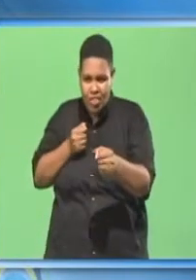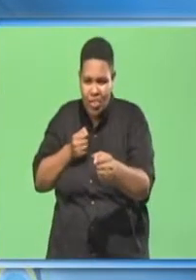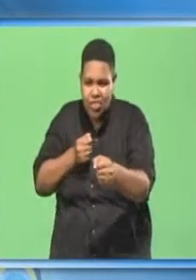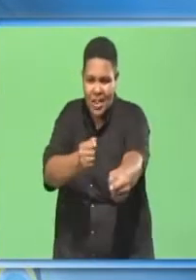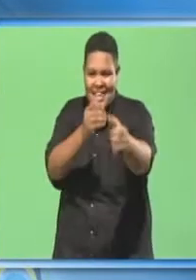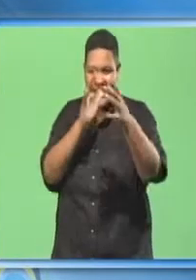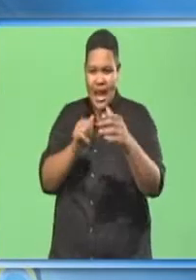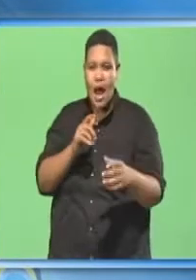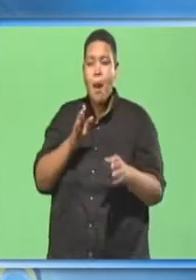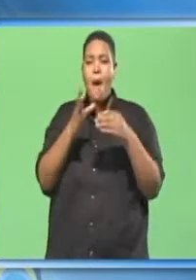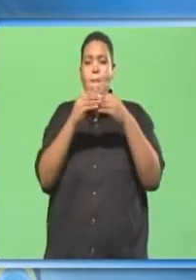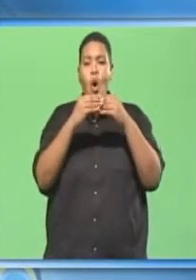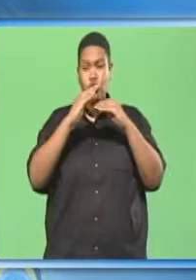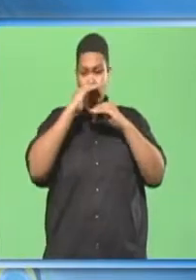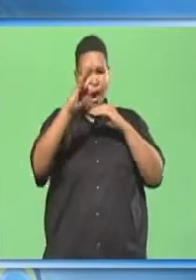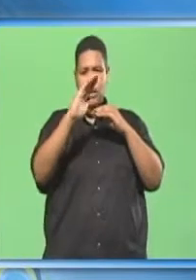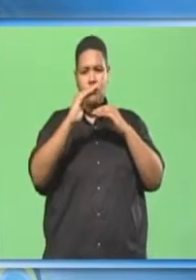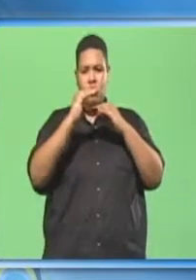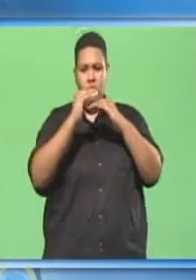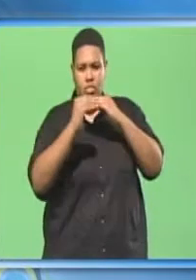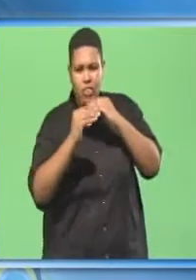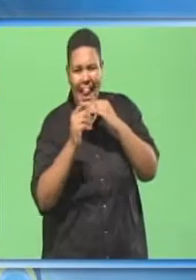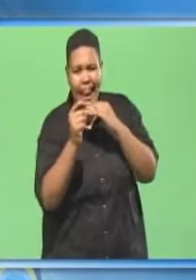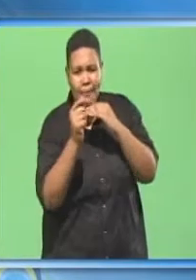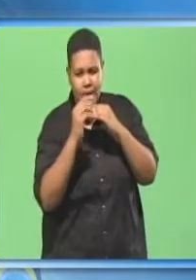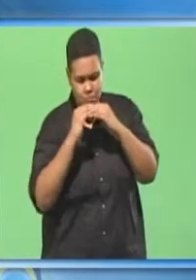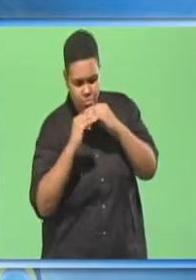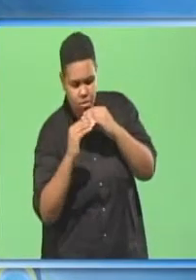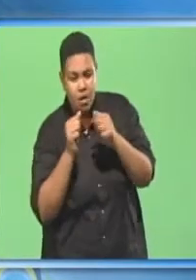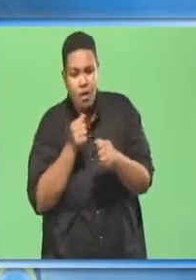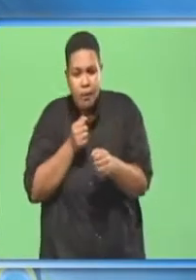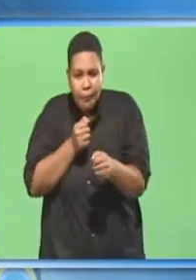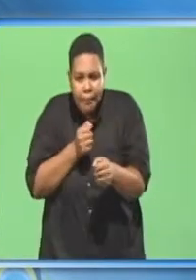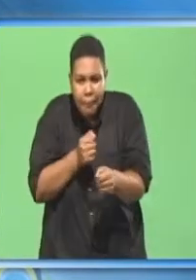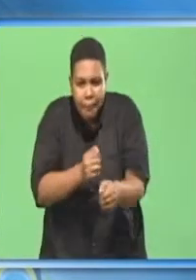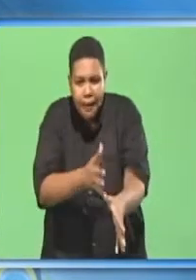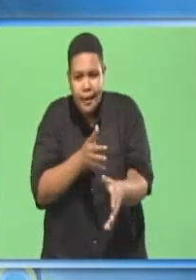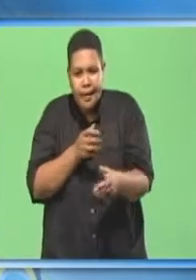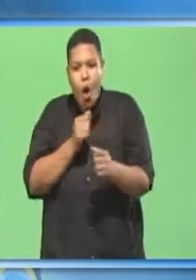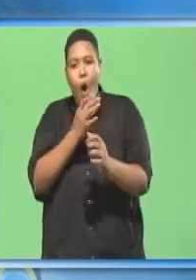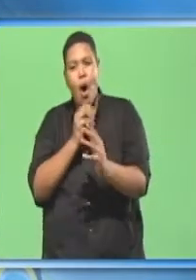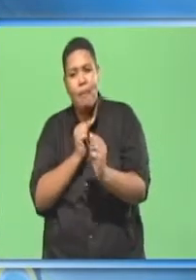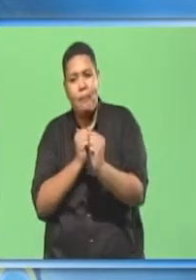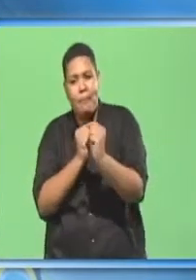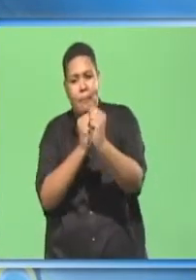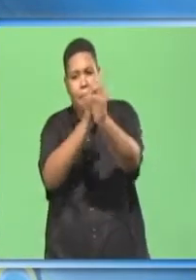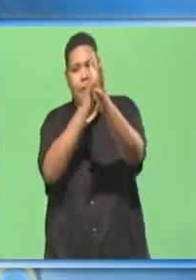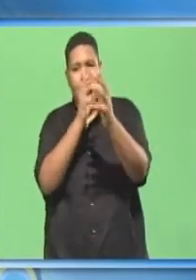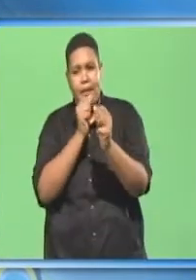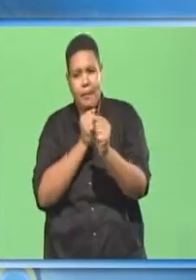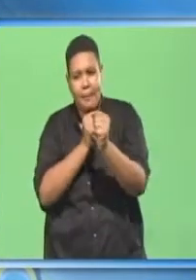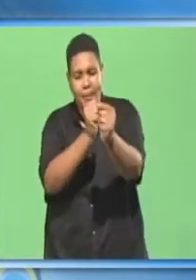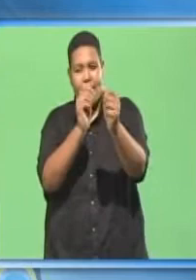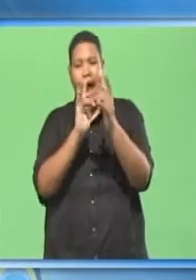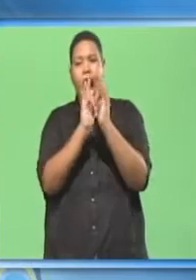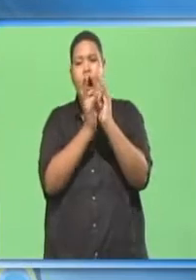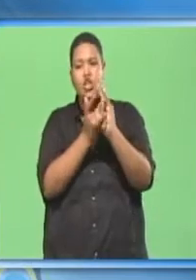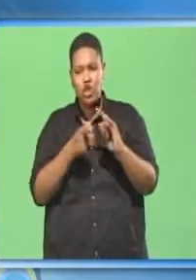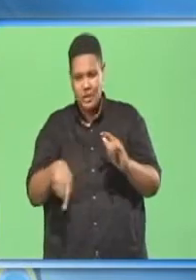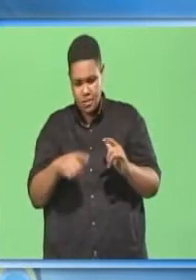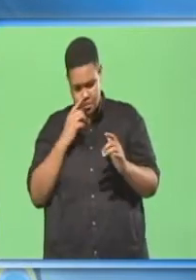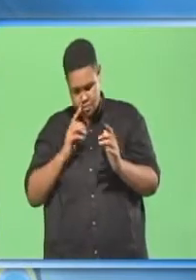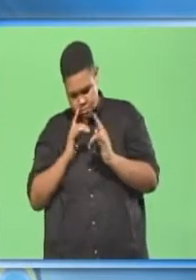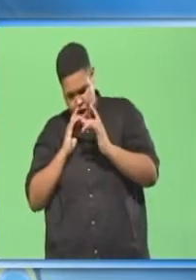the board a little so that you will be planing just slightly uphill. Set the plane blade depth with the adjusting knob found behind the toe